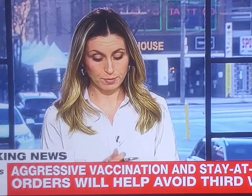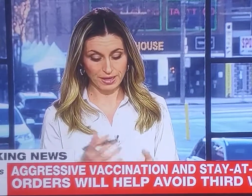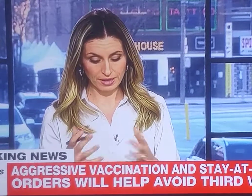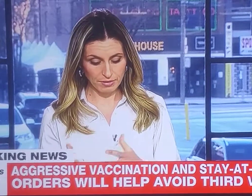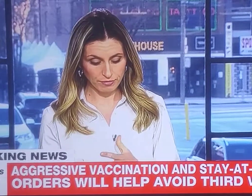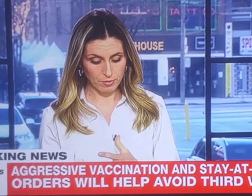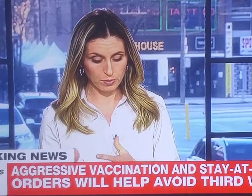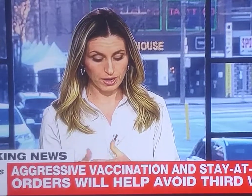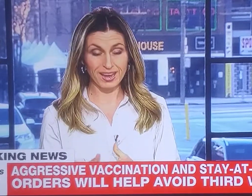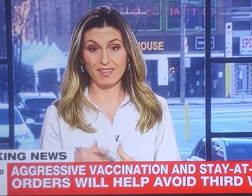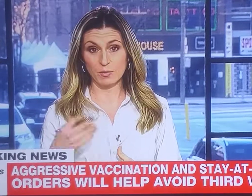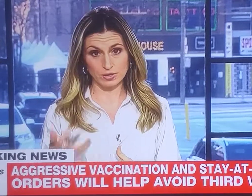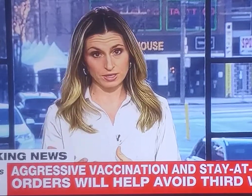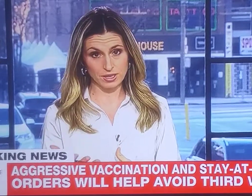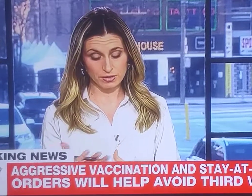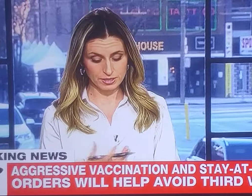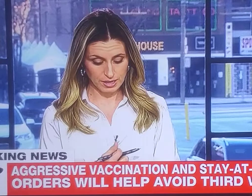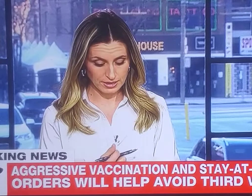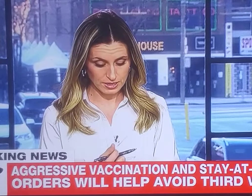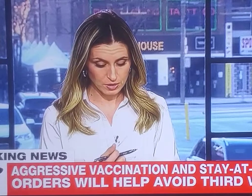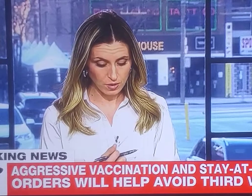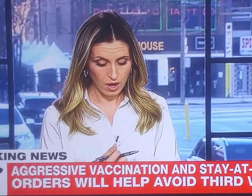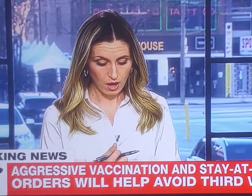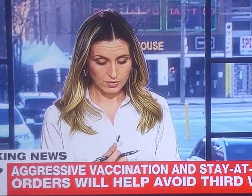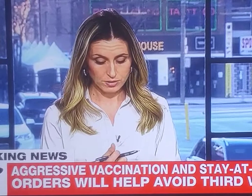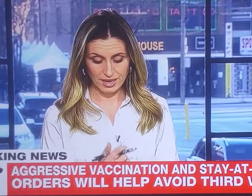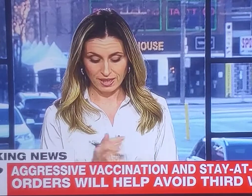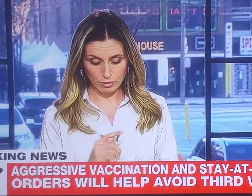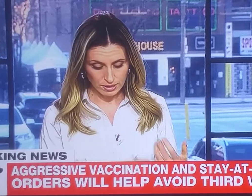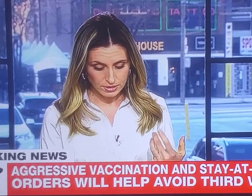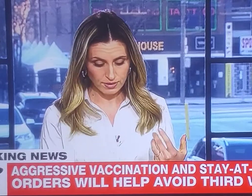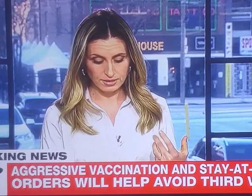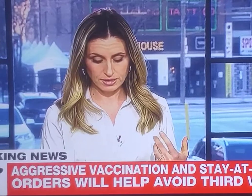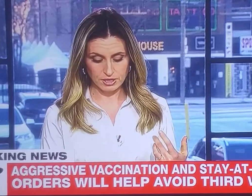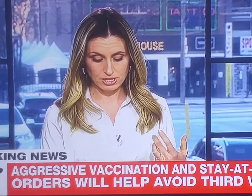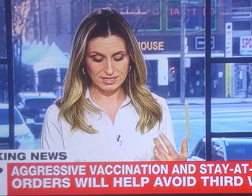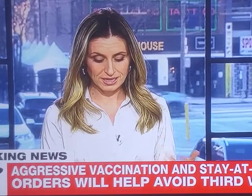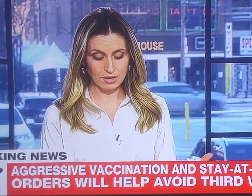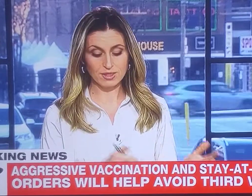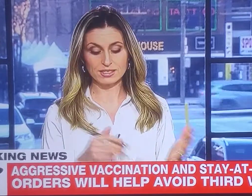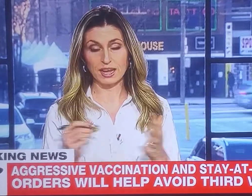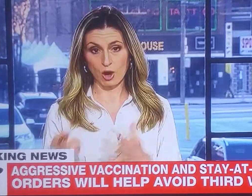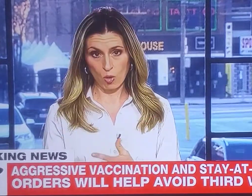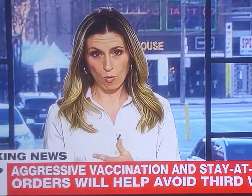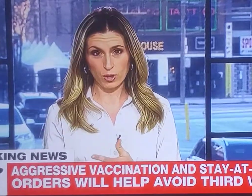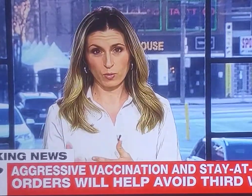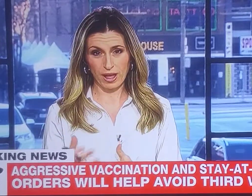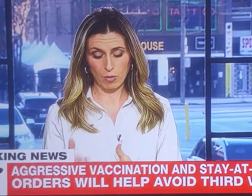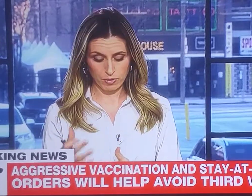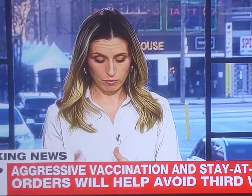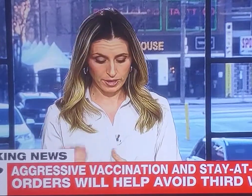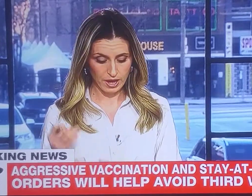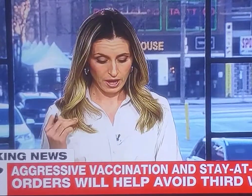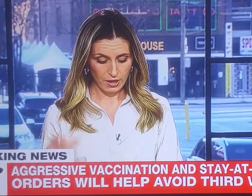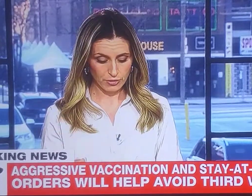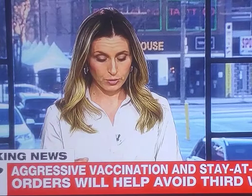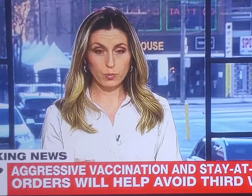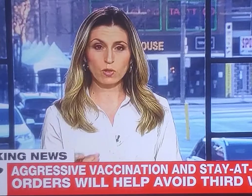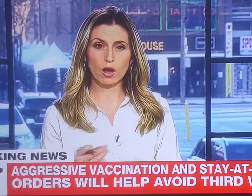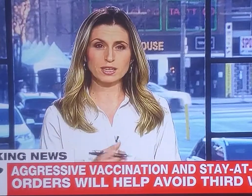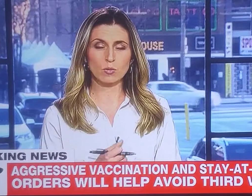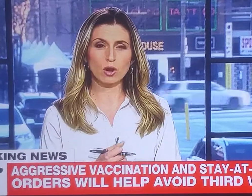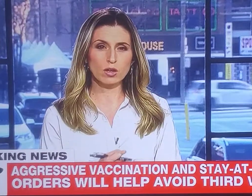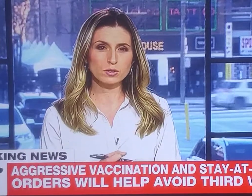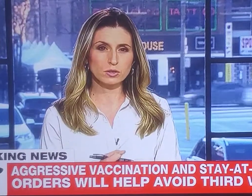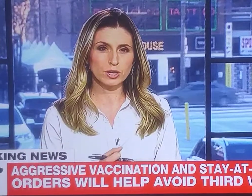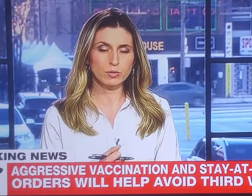seeing in the province by late February, and they will see an increase in ICU. Also saying that aggressive vaccination and sticking with the stay-at-home order will help avoid a